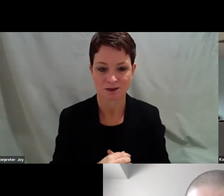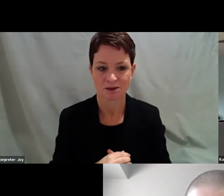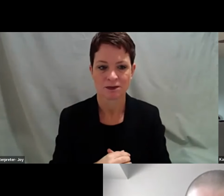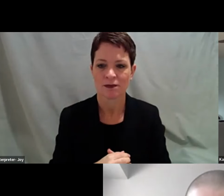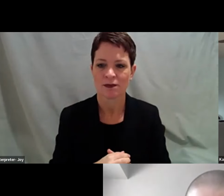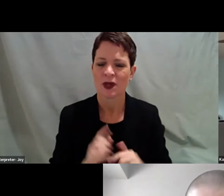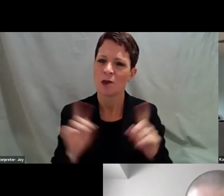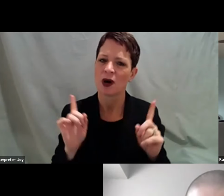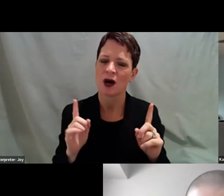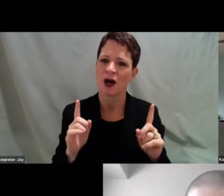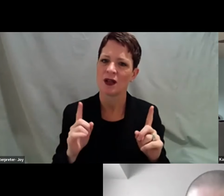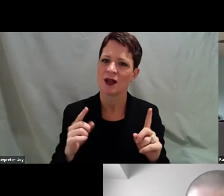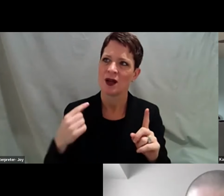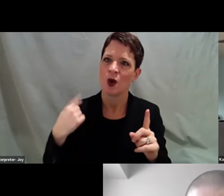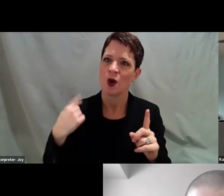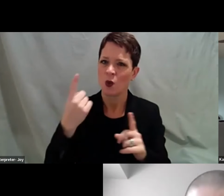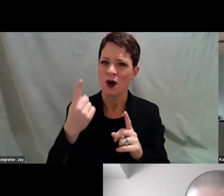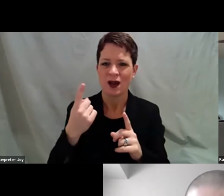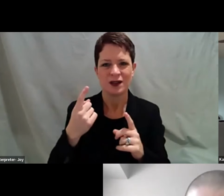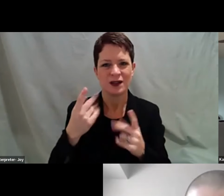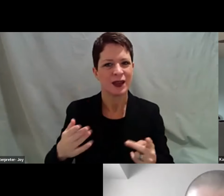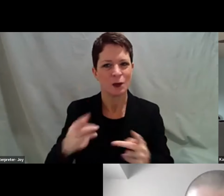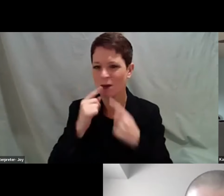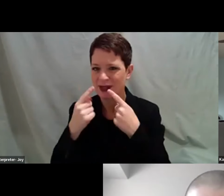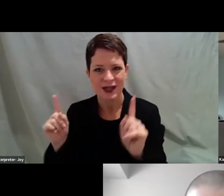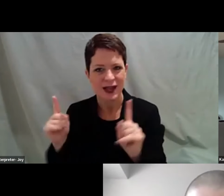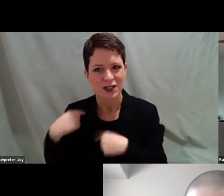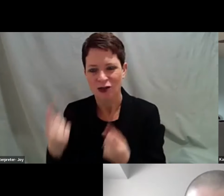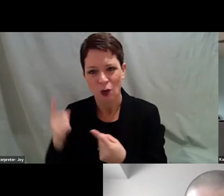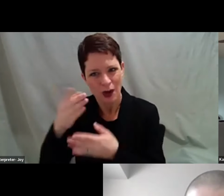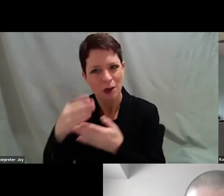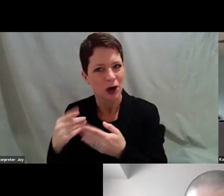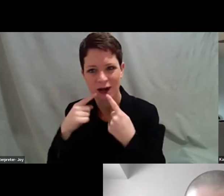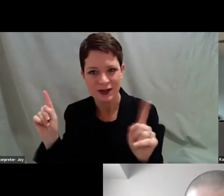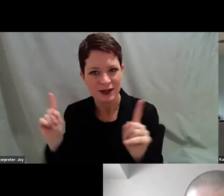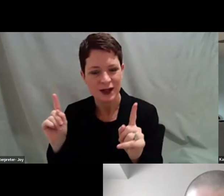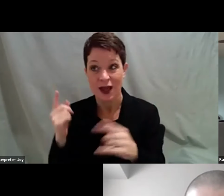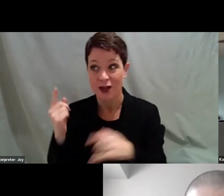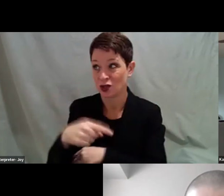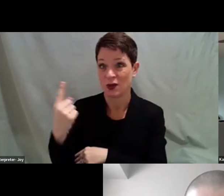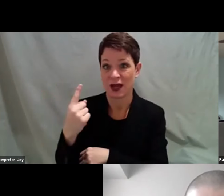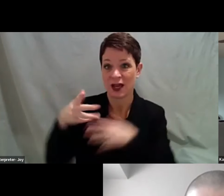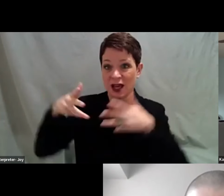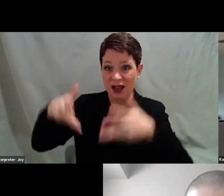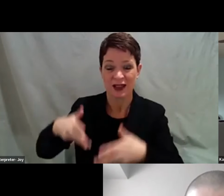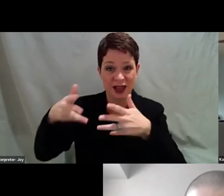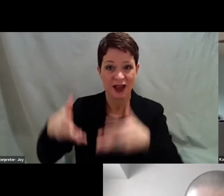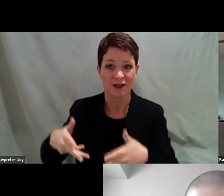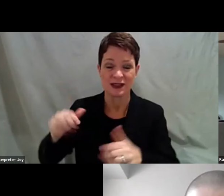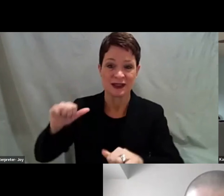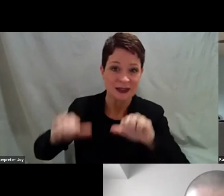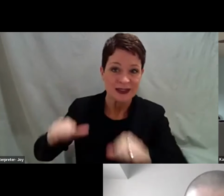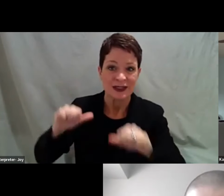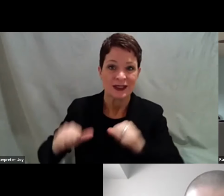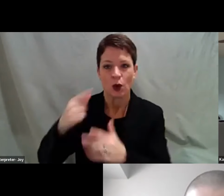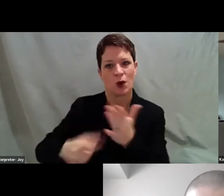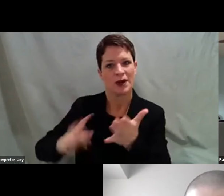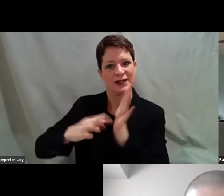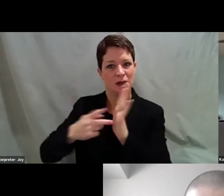where the movement has been less successful, and where perhaps even today there may remain ambivalence about what